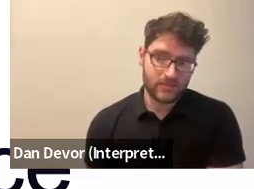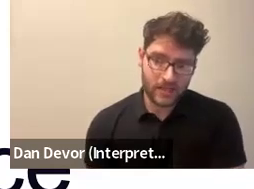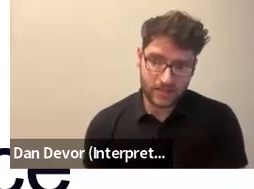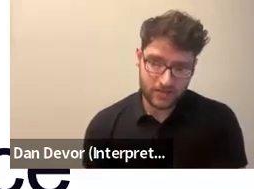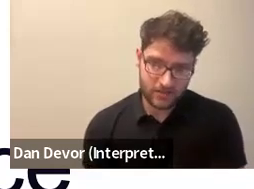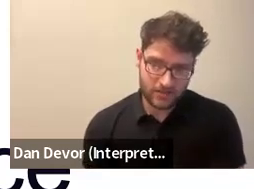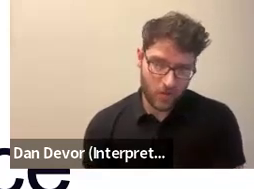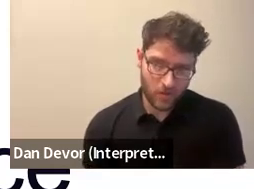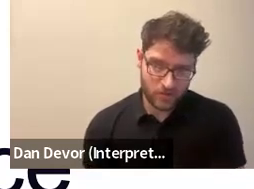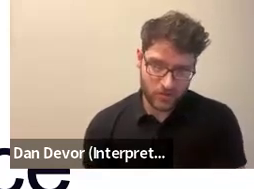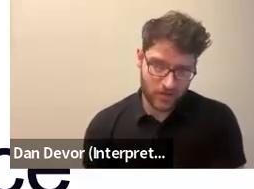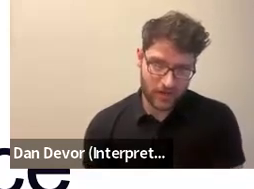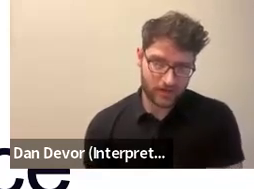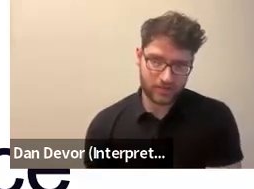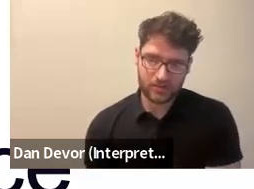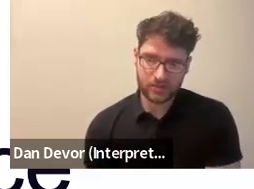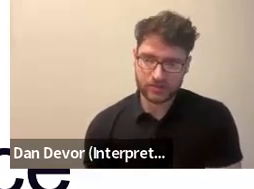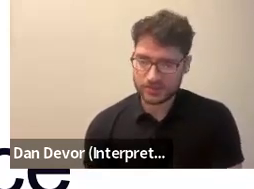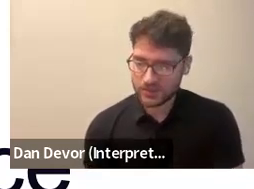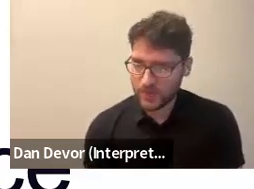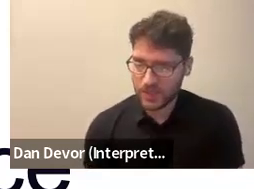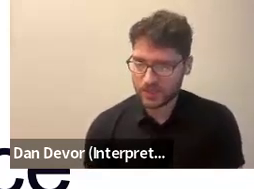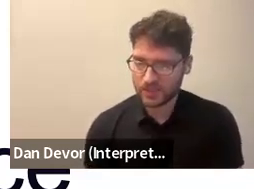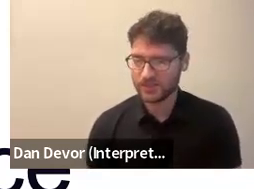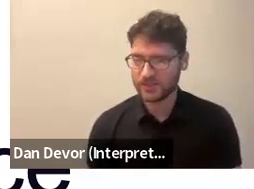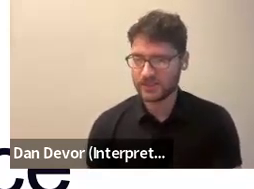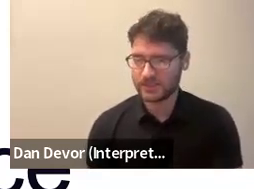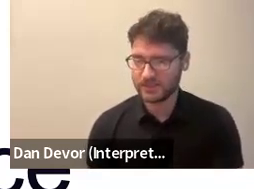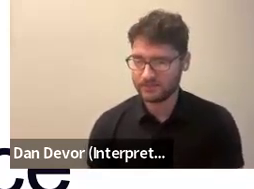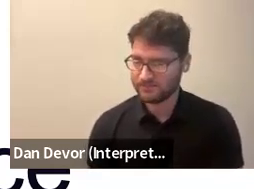Now, and the only ones who were there could just speak,